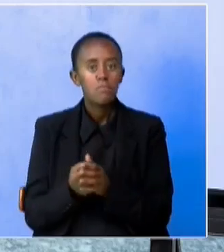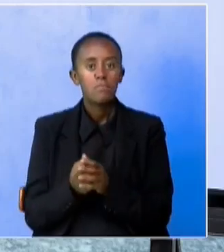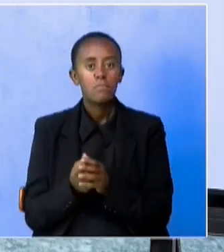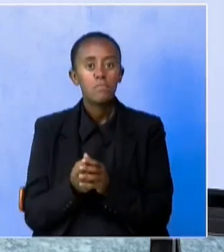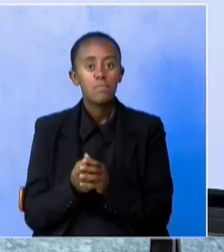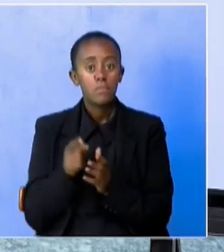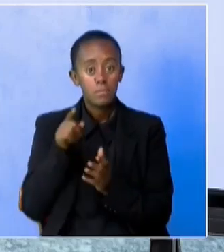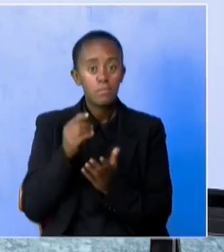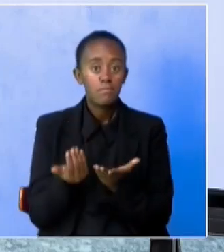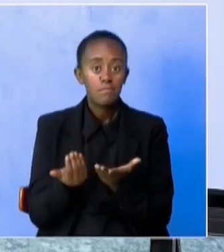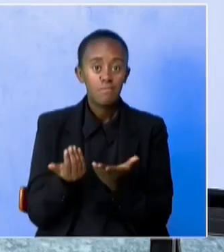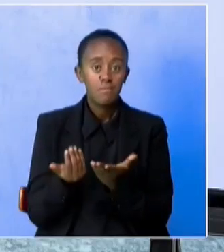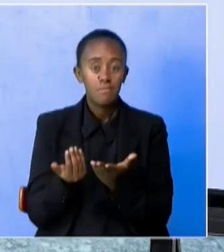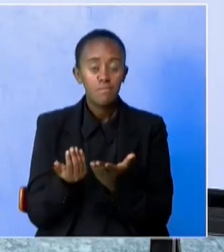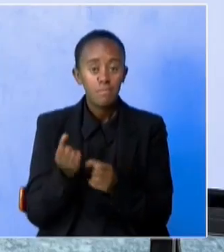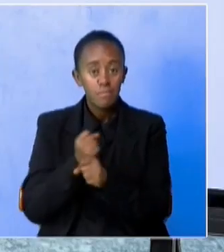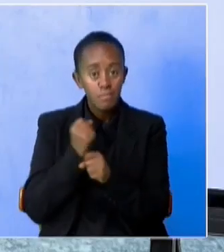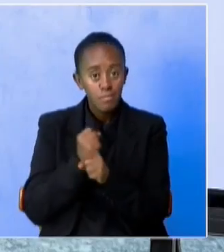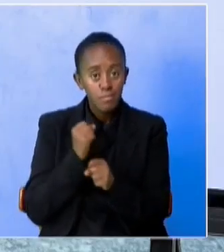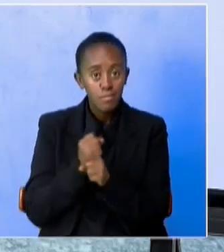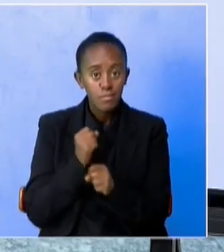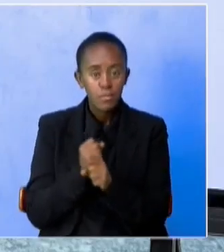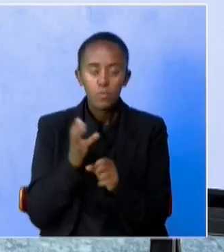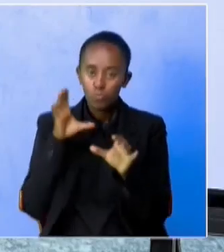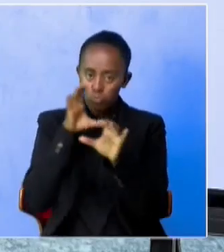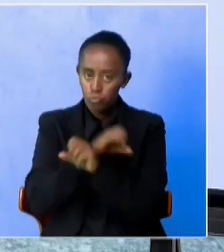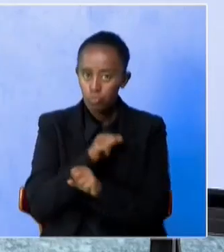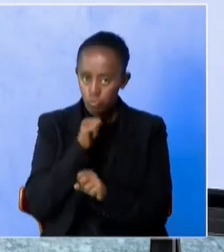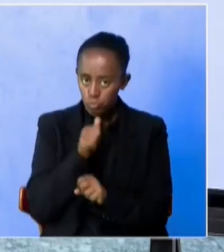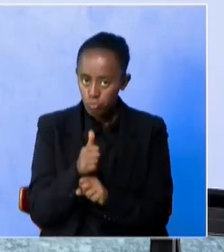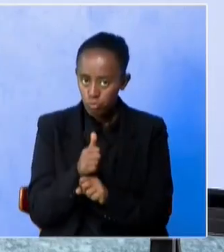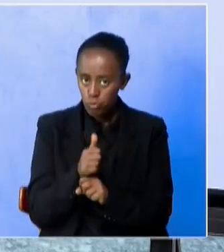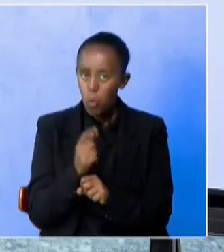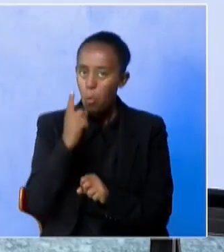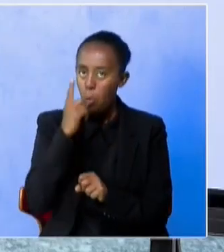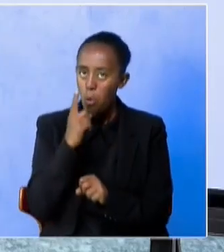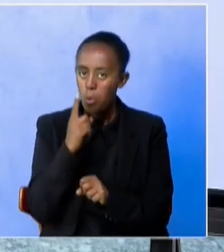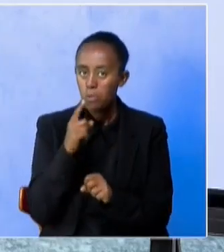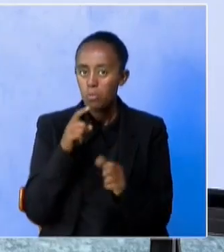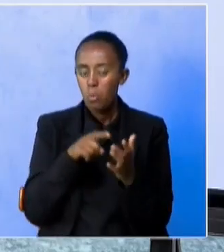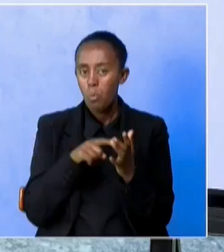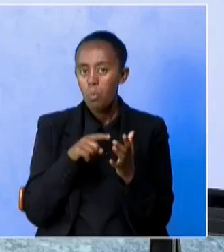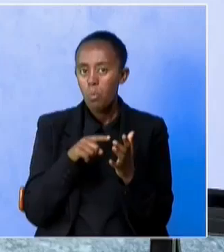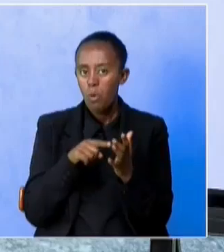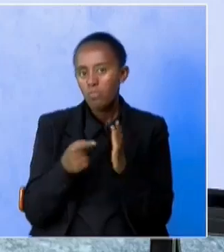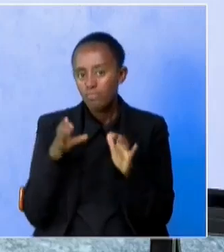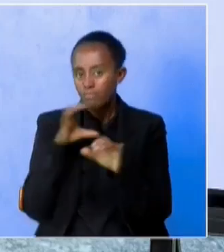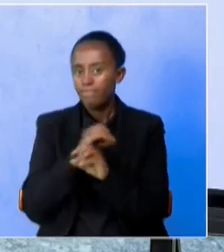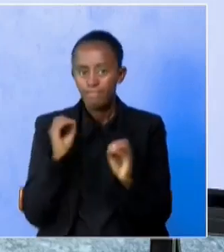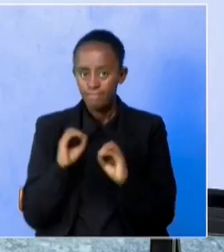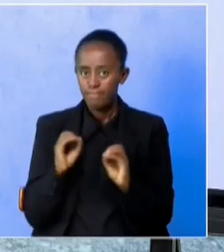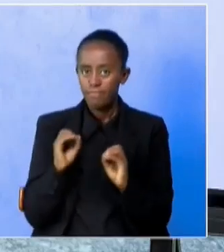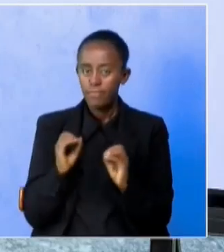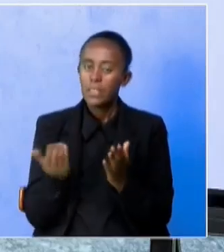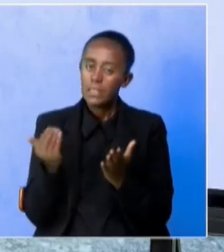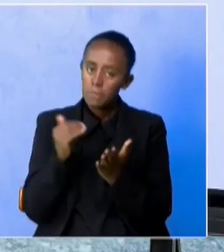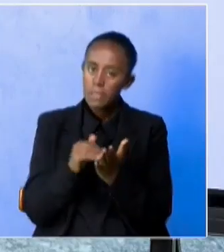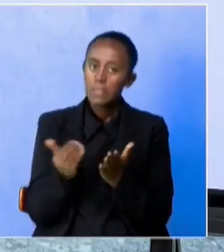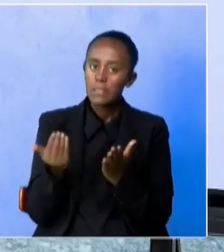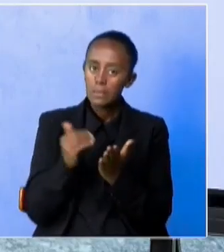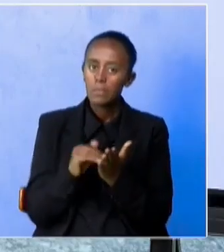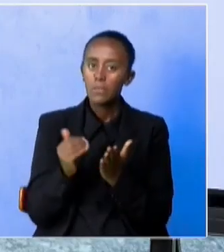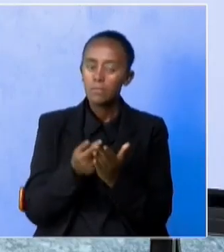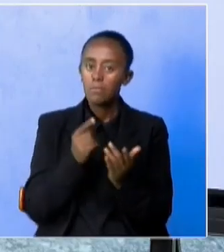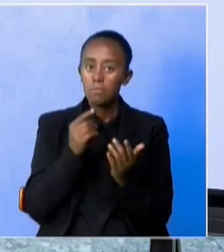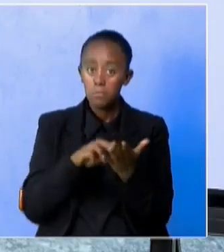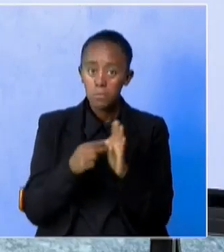not completed at one point in the past, but has been repeated throughout. And the most